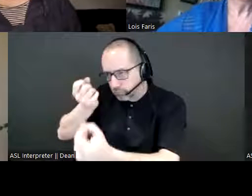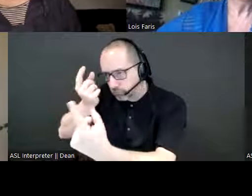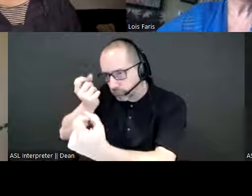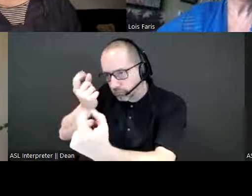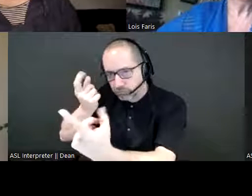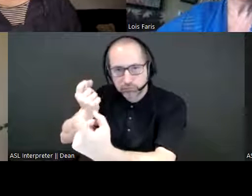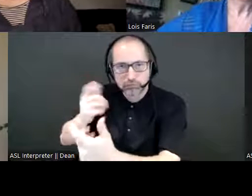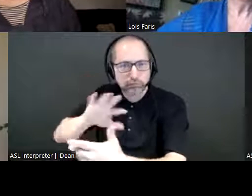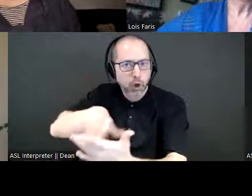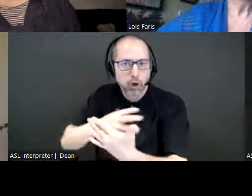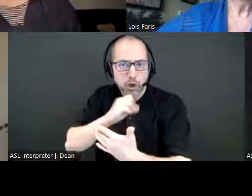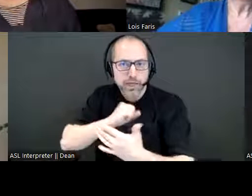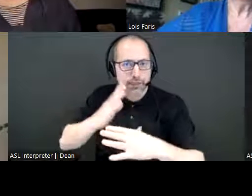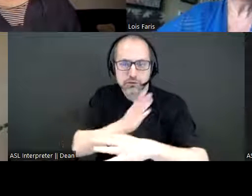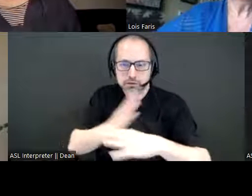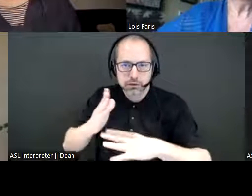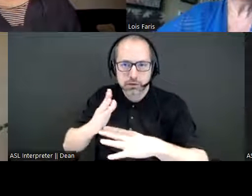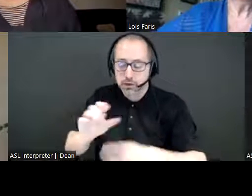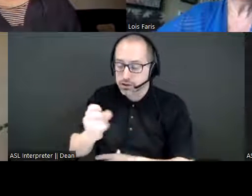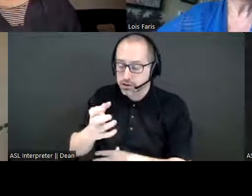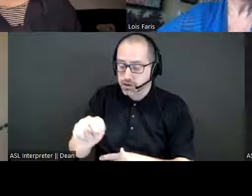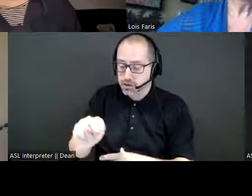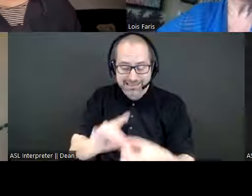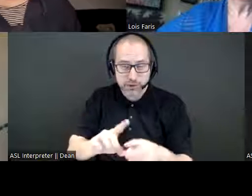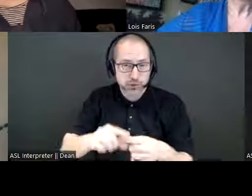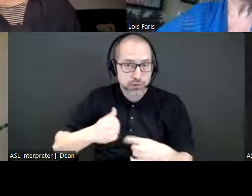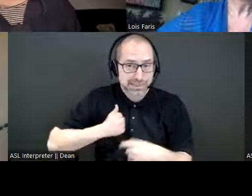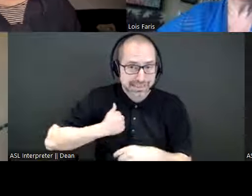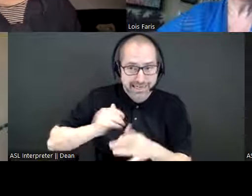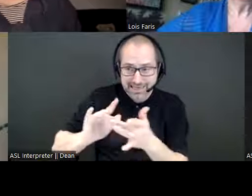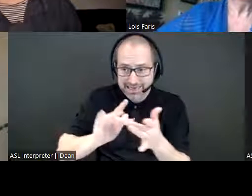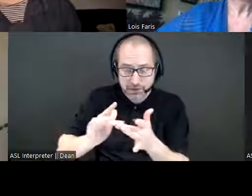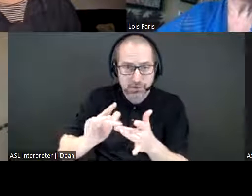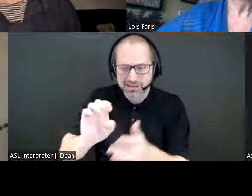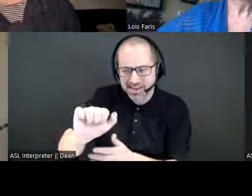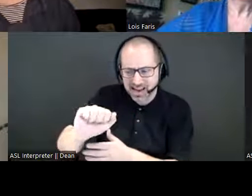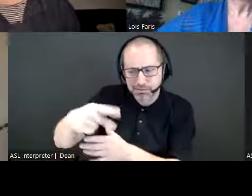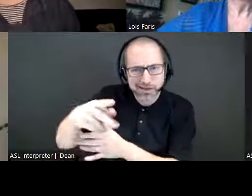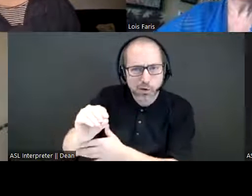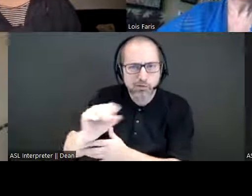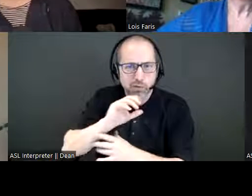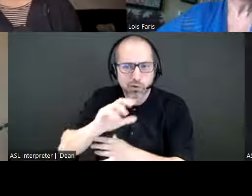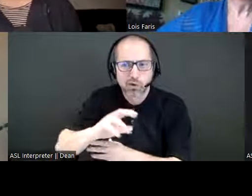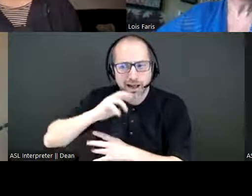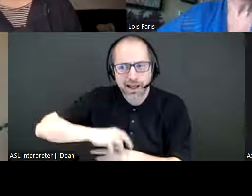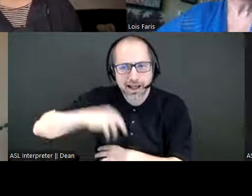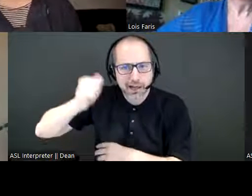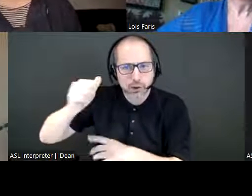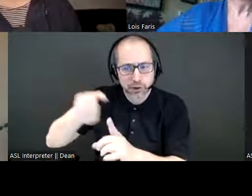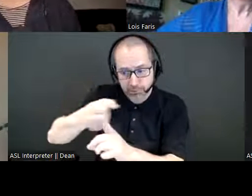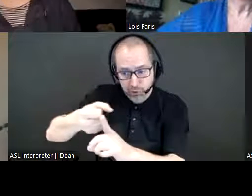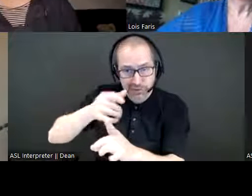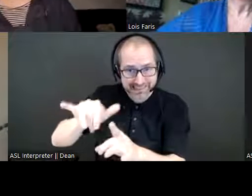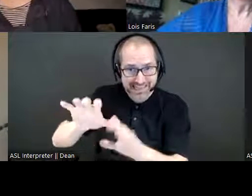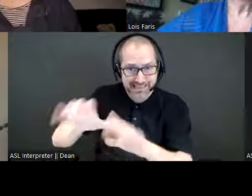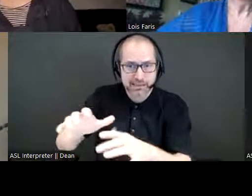Sharon was linked to the Canadian Network for the Prevention of Elder Abuse through Elizabeth Podnecki's.